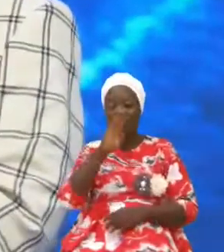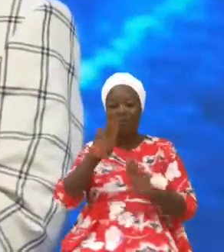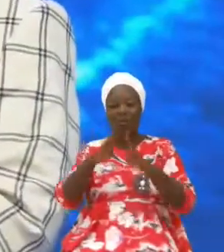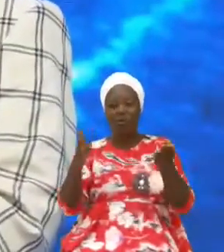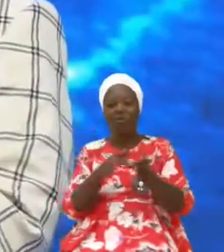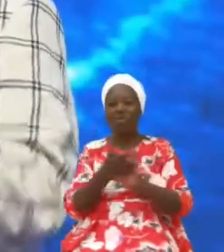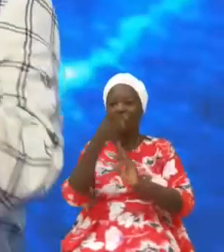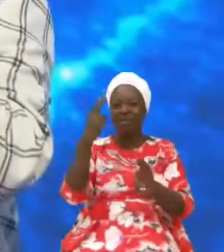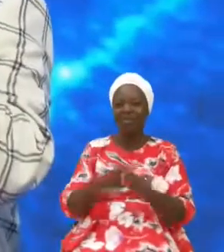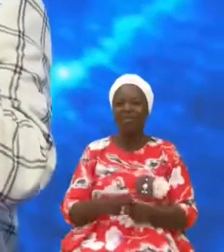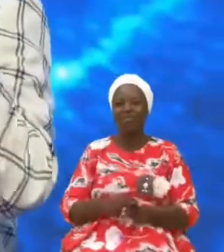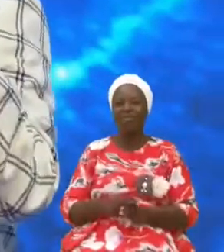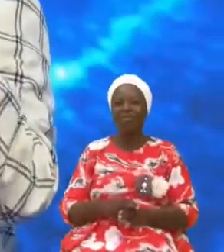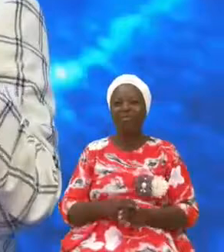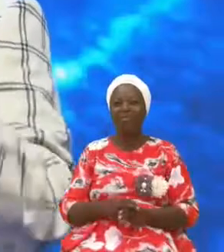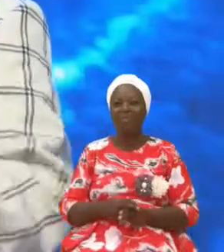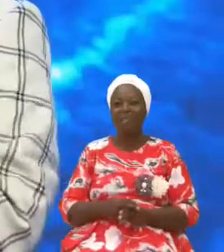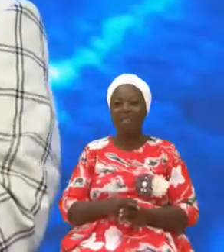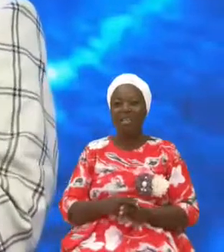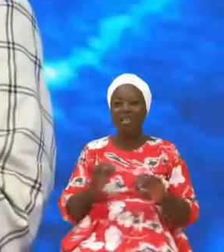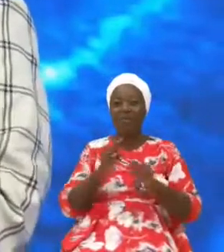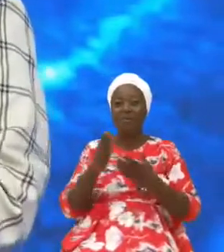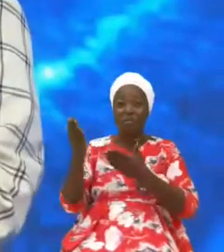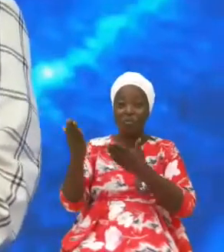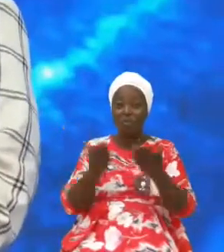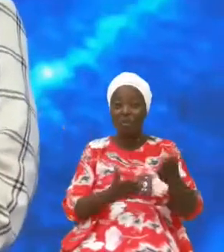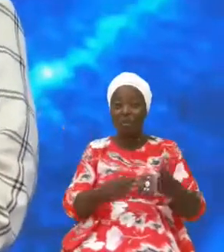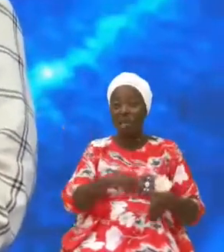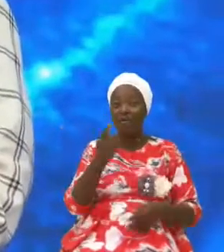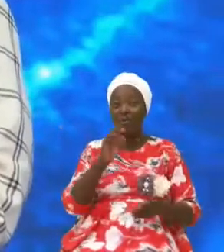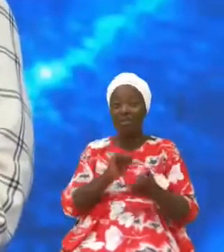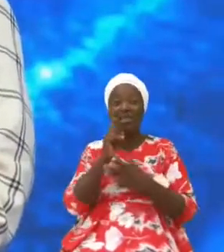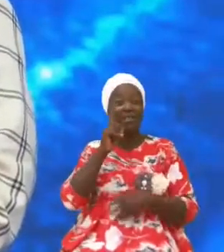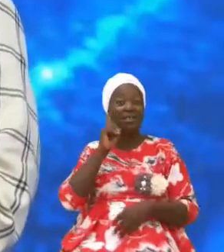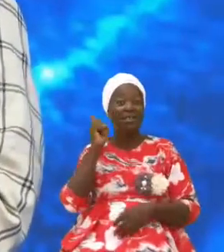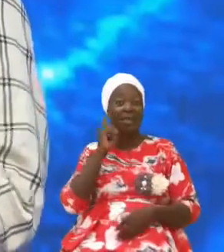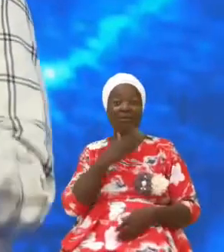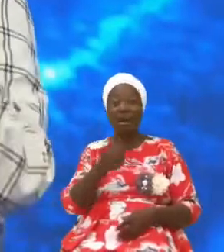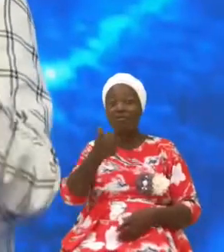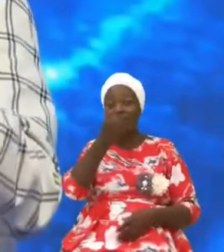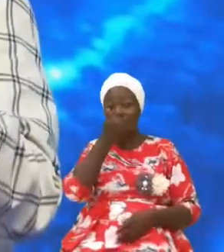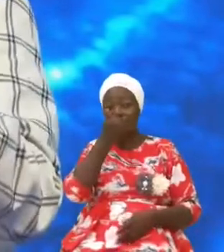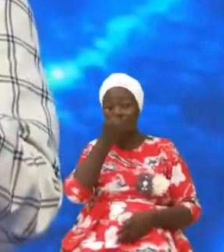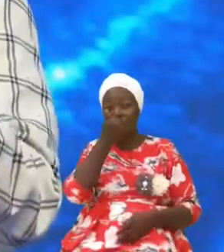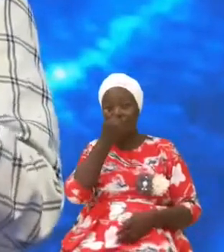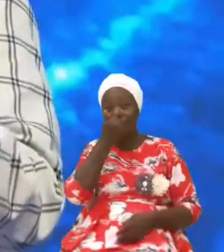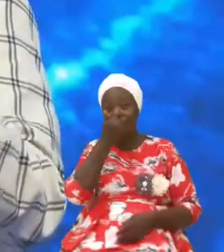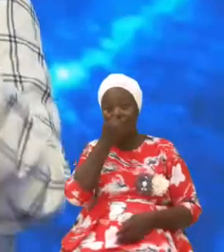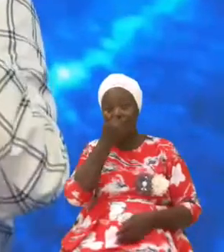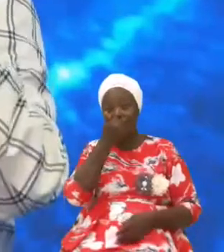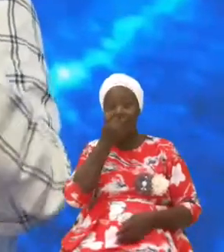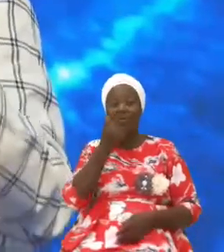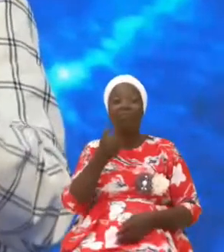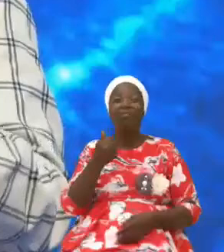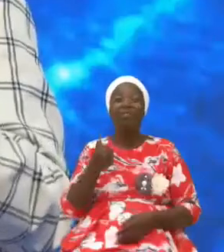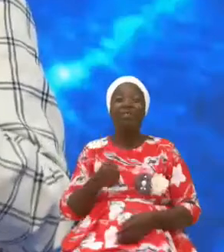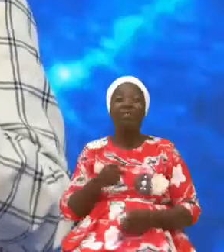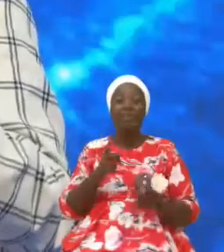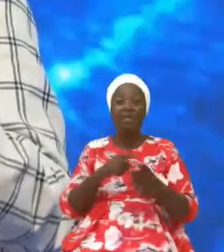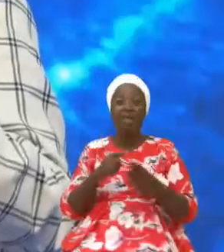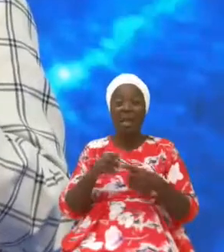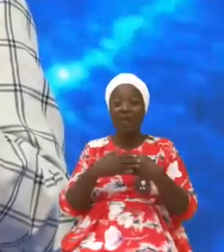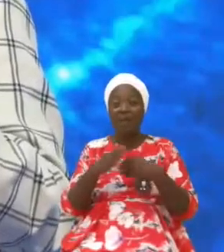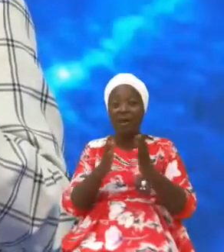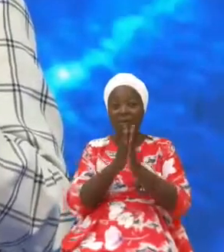are, those blind eyes will open. If you brought anybody deaf and